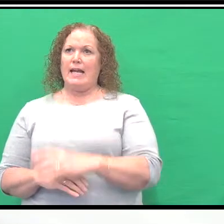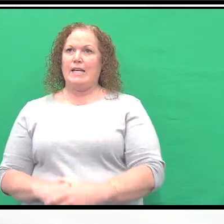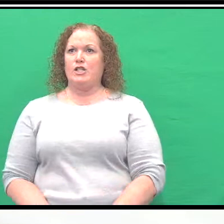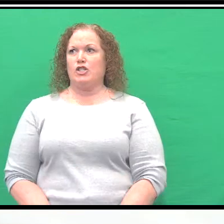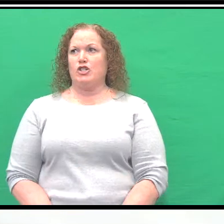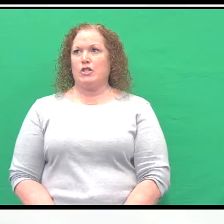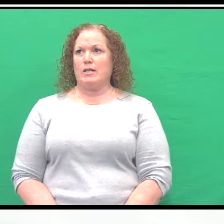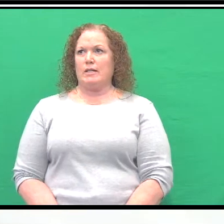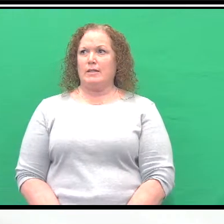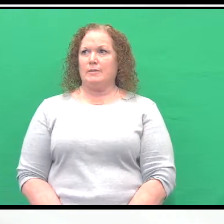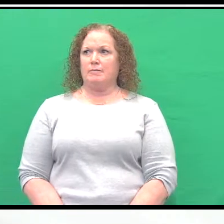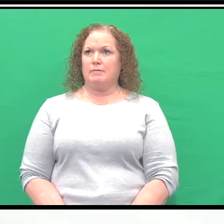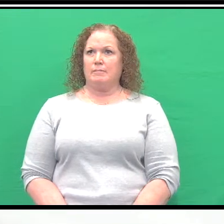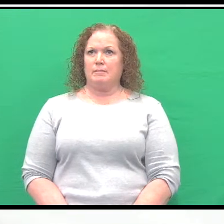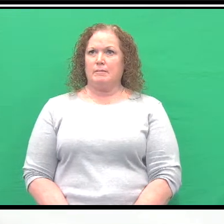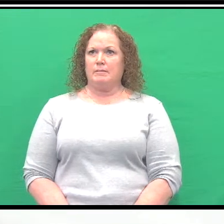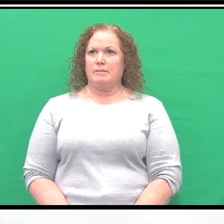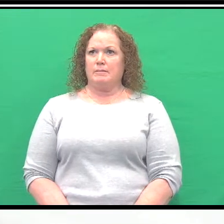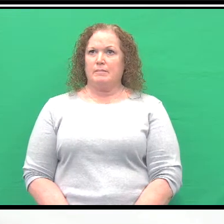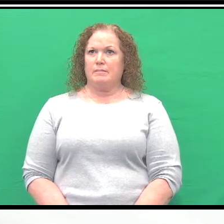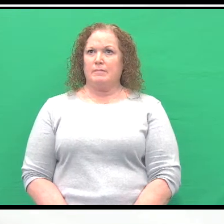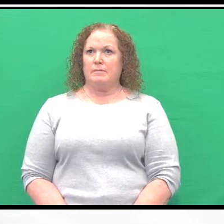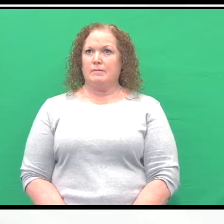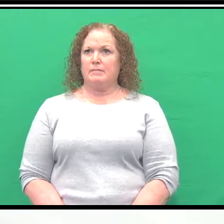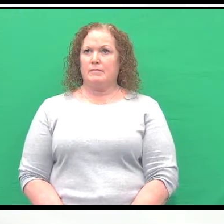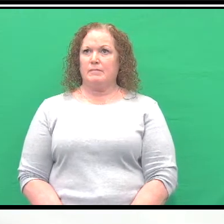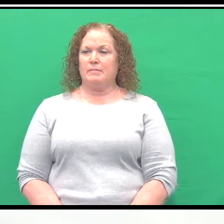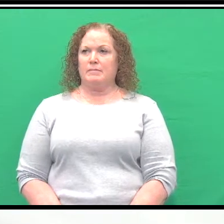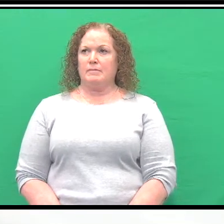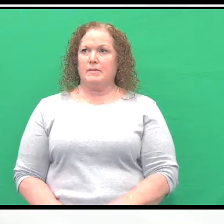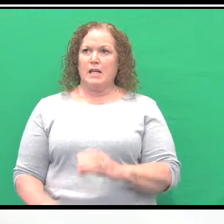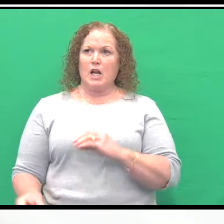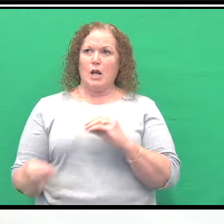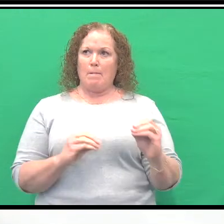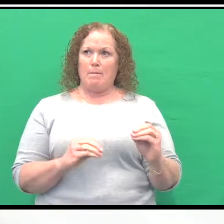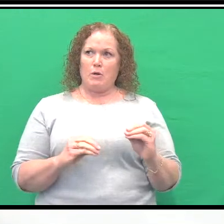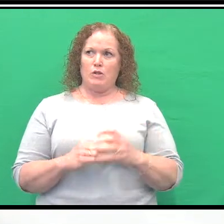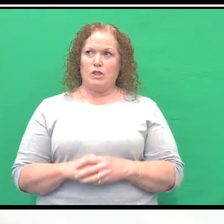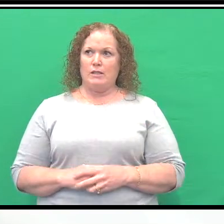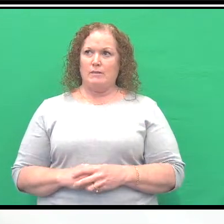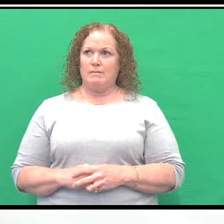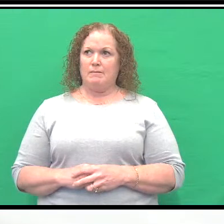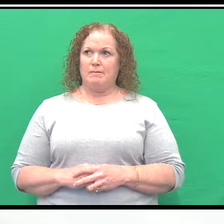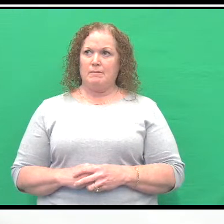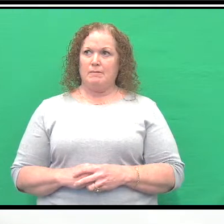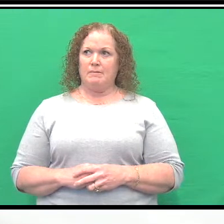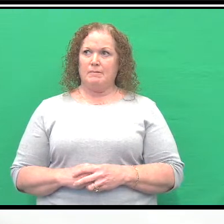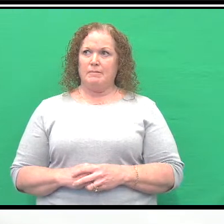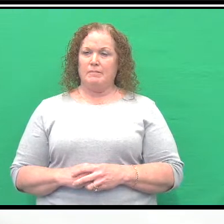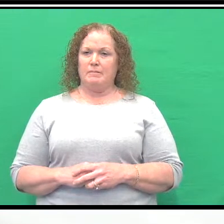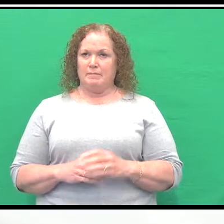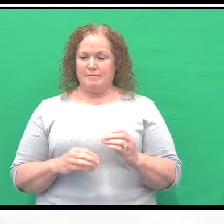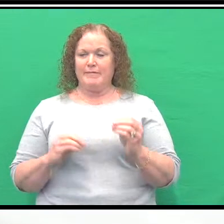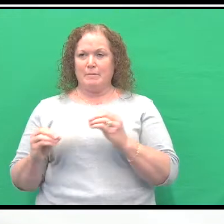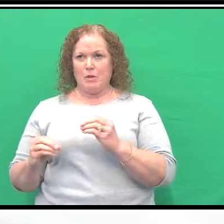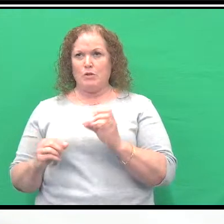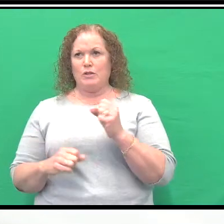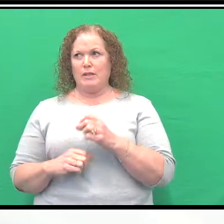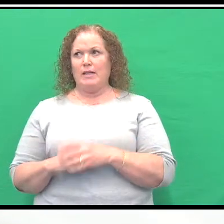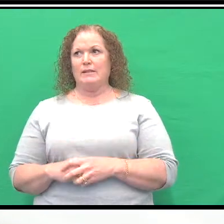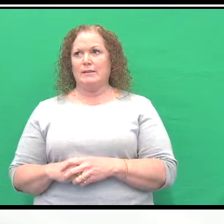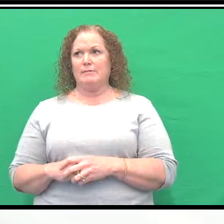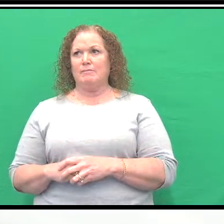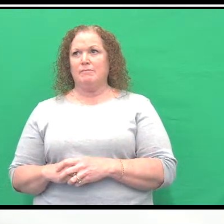item pulled. Otherwise, can I get a motion for the consent items, please? So moved. How about a